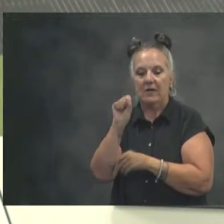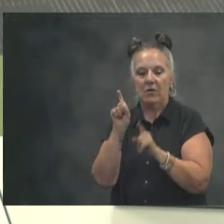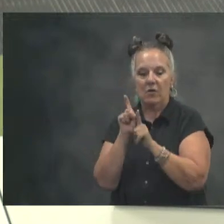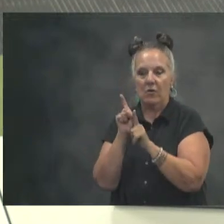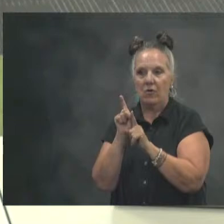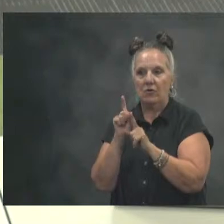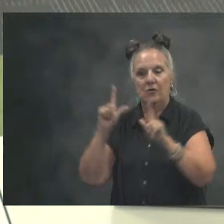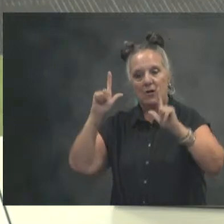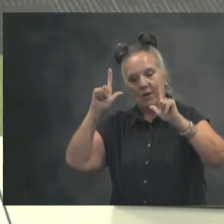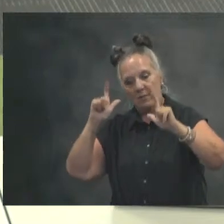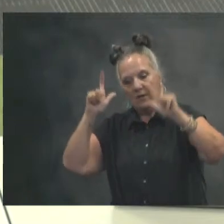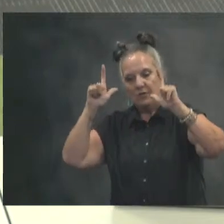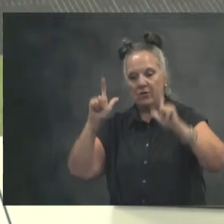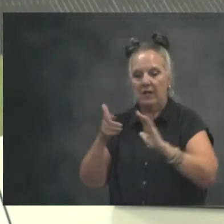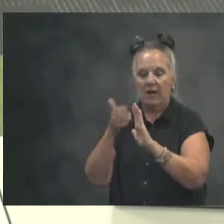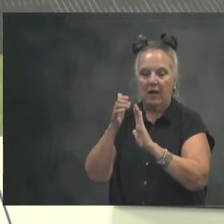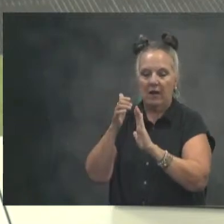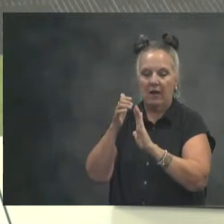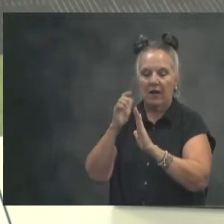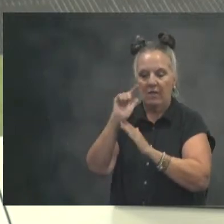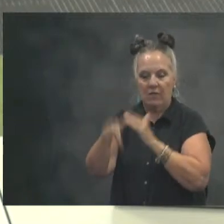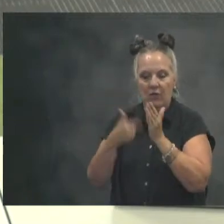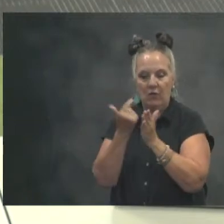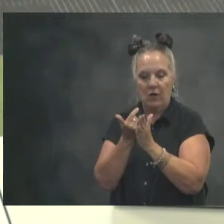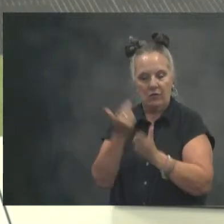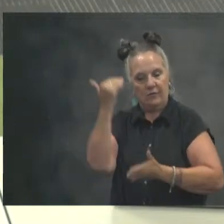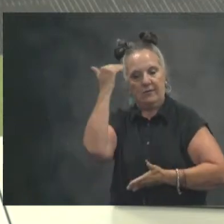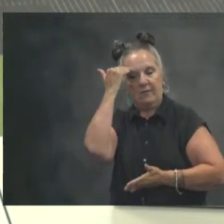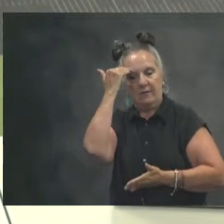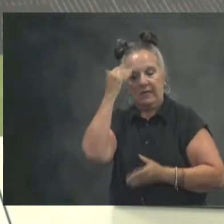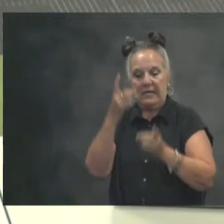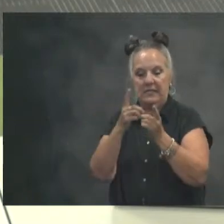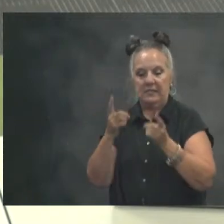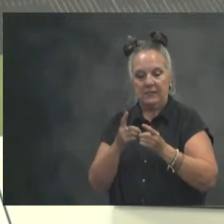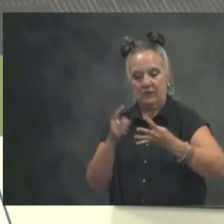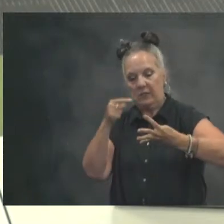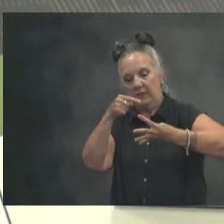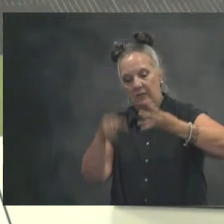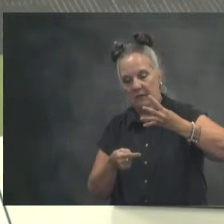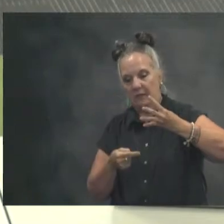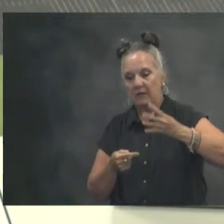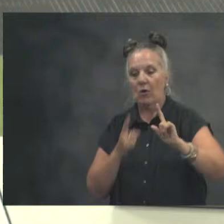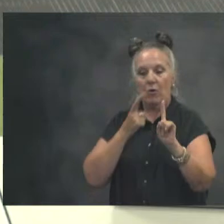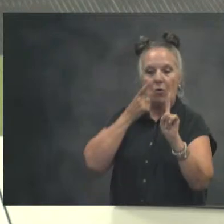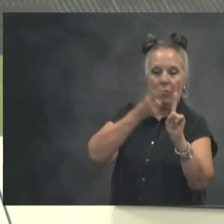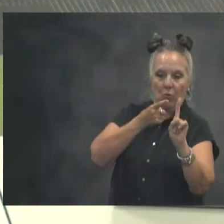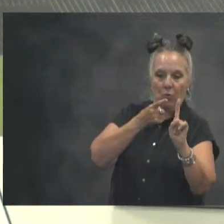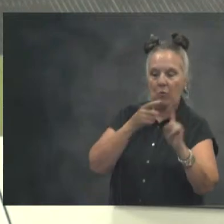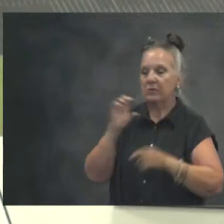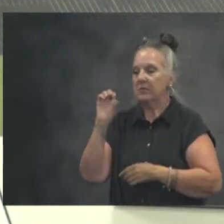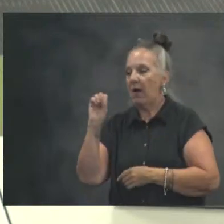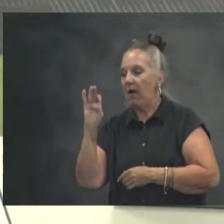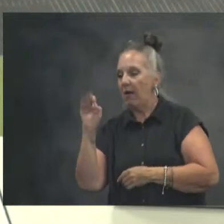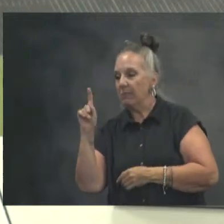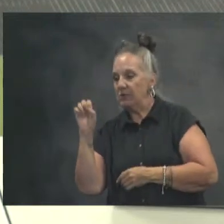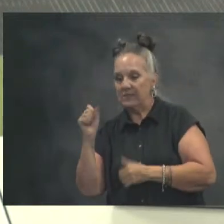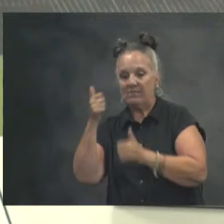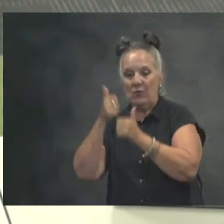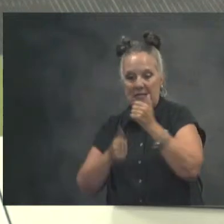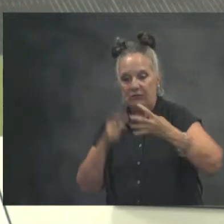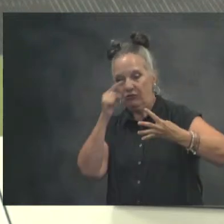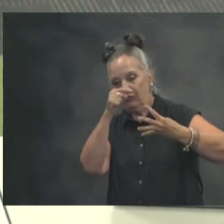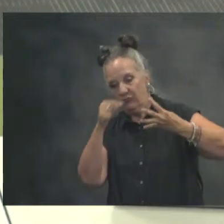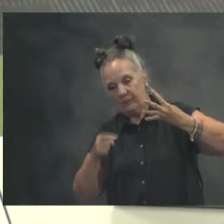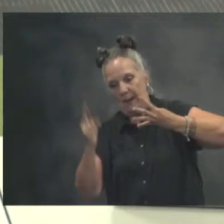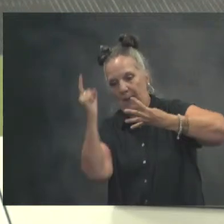of a graduate competencies, our 4 district priorities, and the goals and objectives for each of those priority